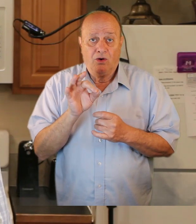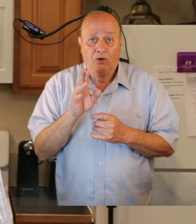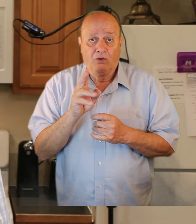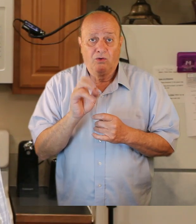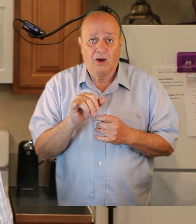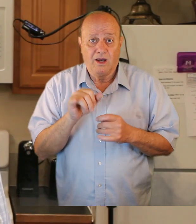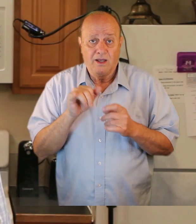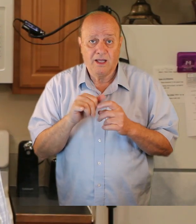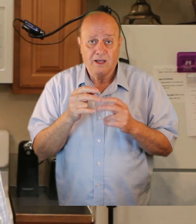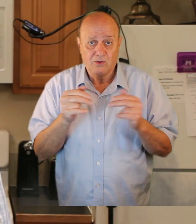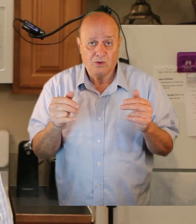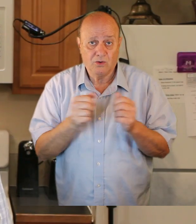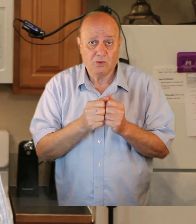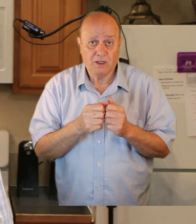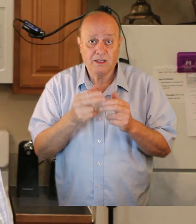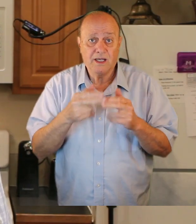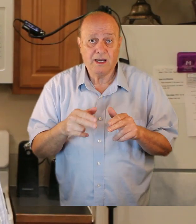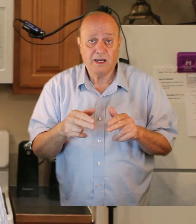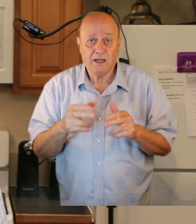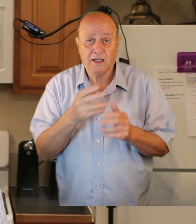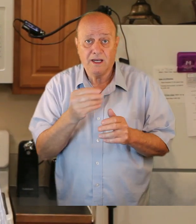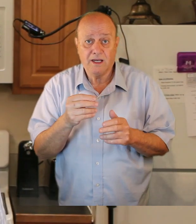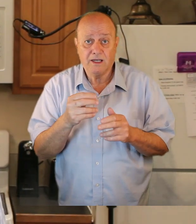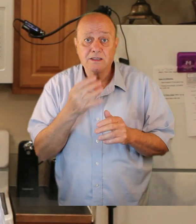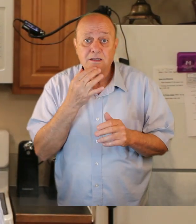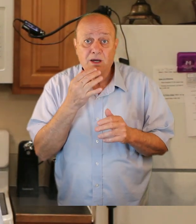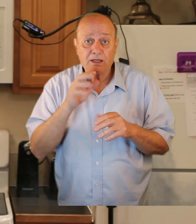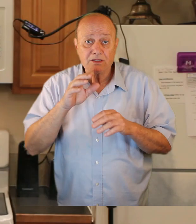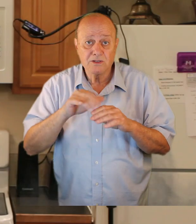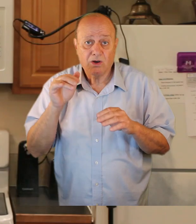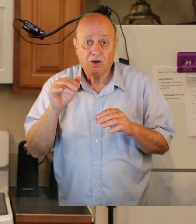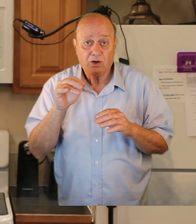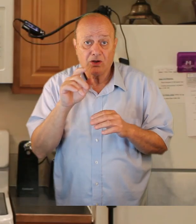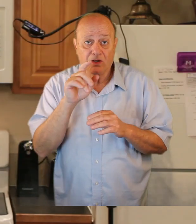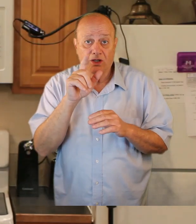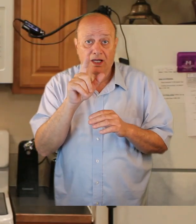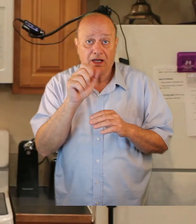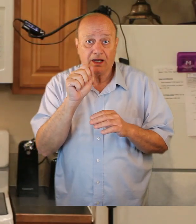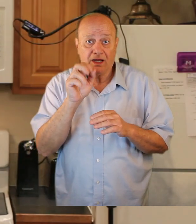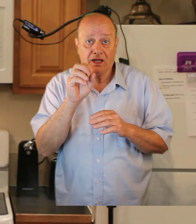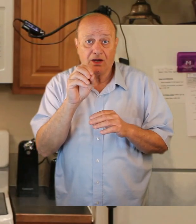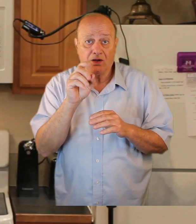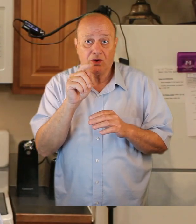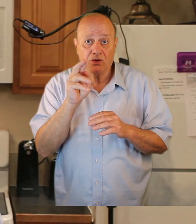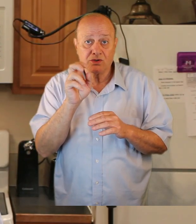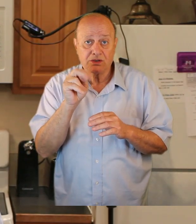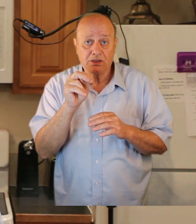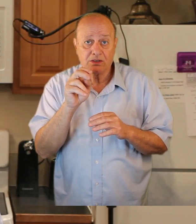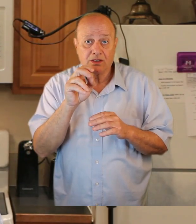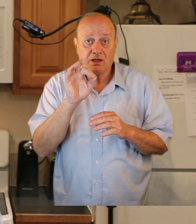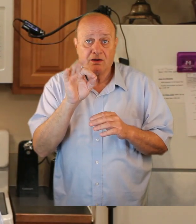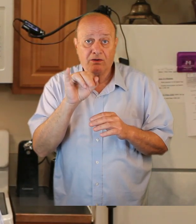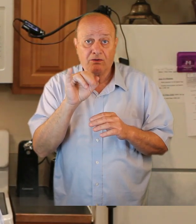is frying that actually with some egg and a spice called Laotian feels. We'll also be cooking some